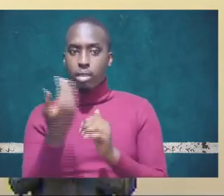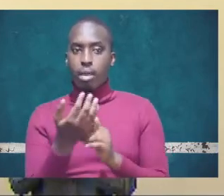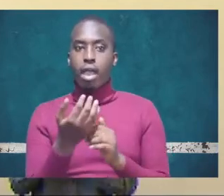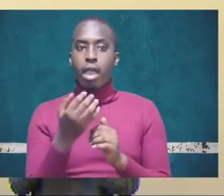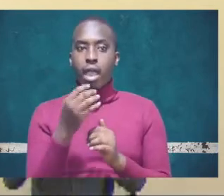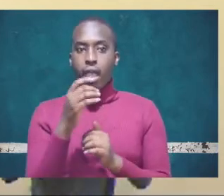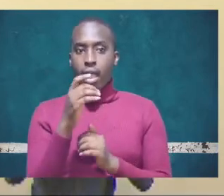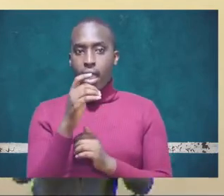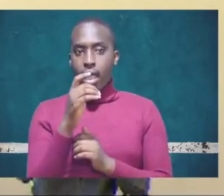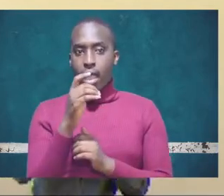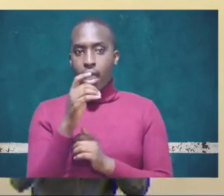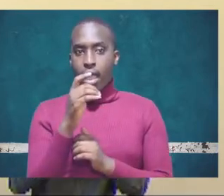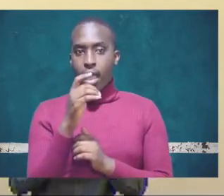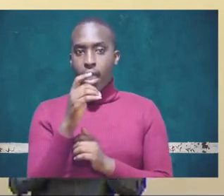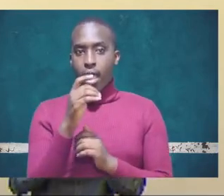will be